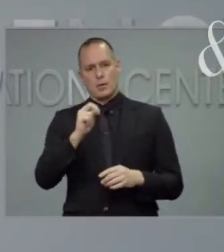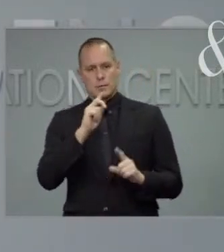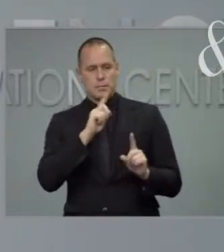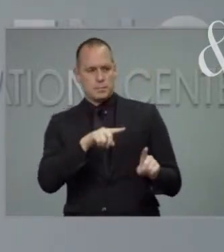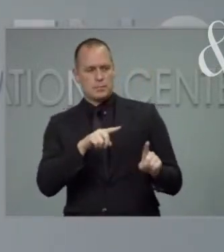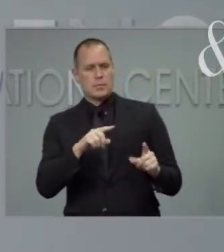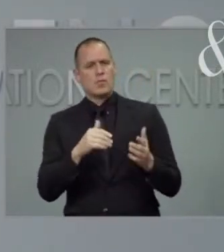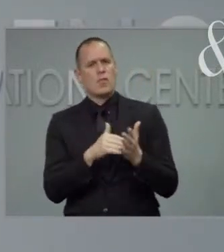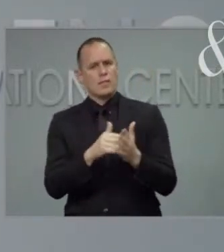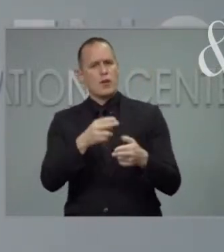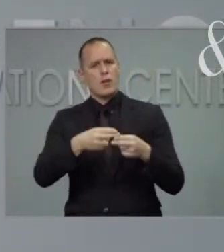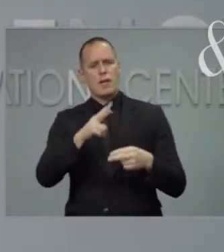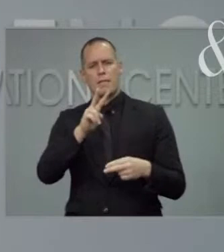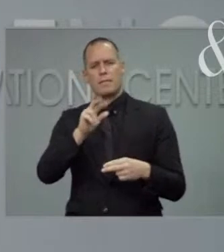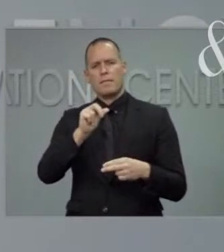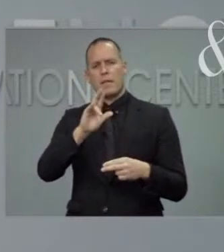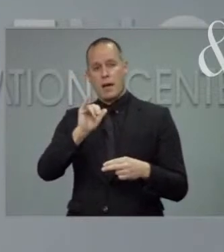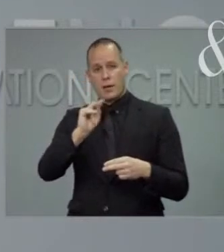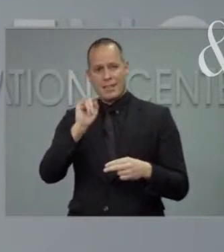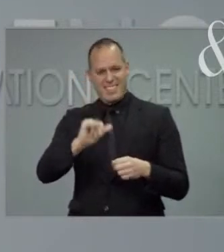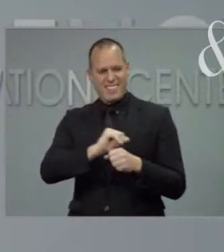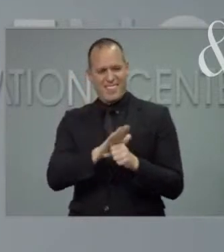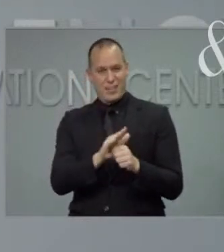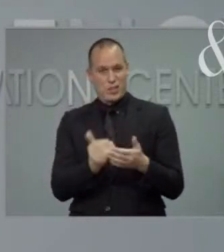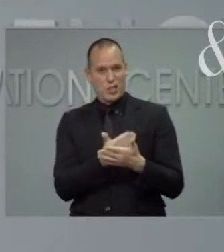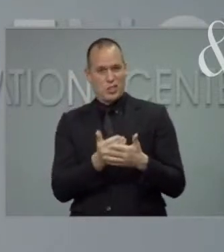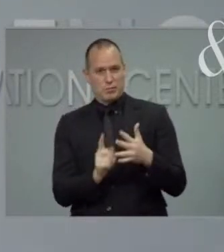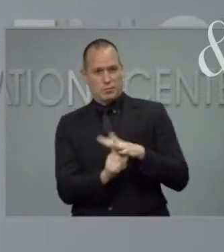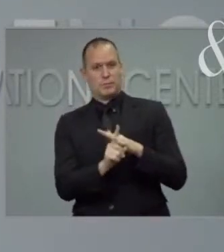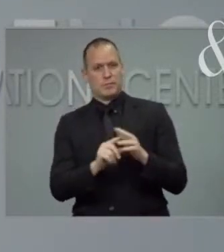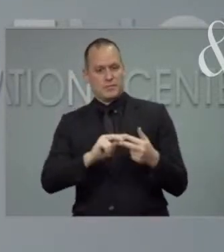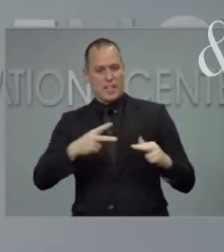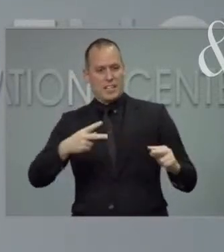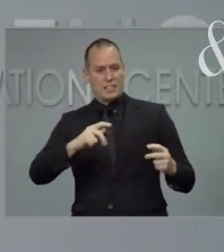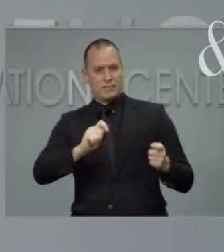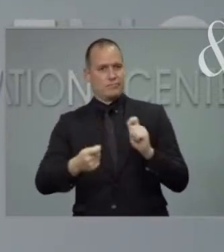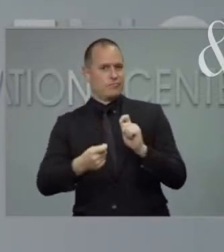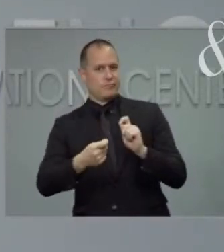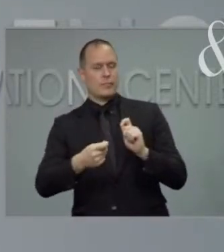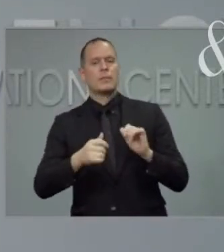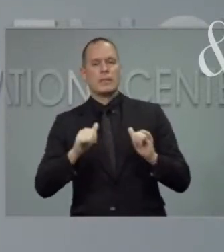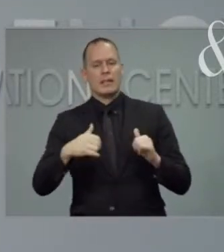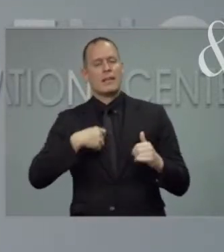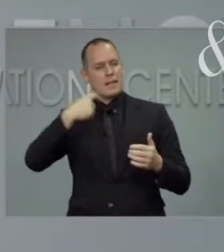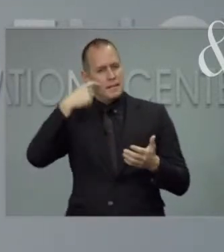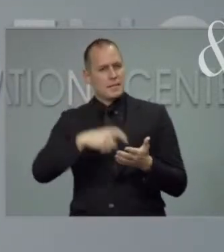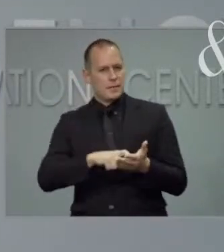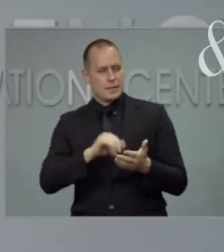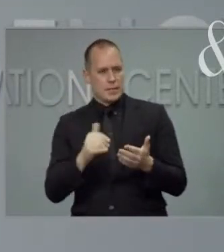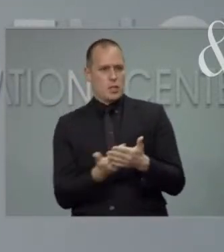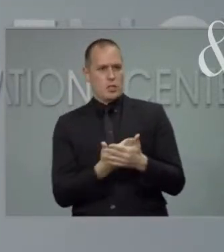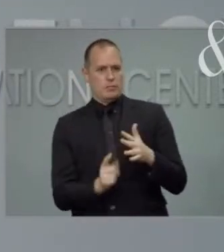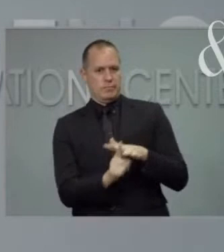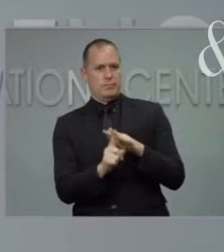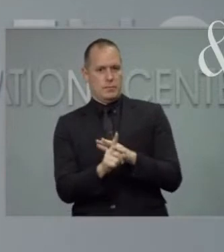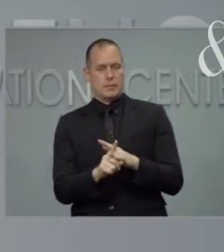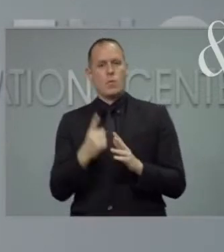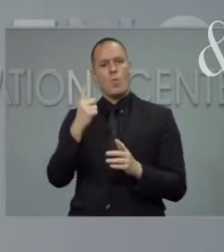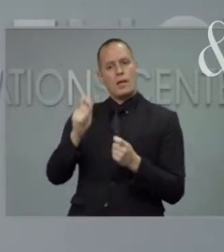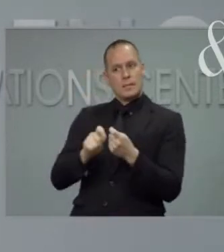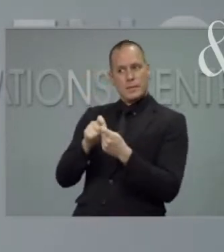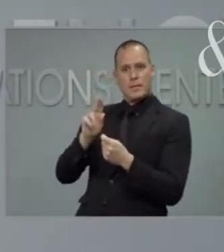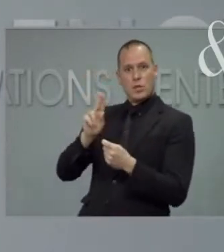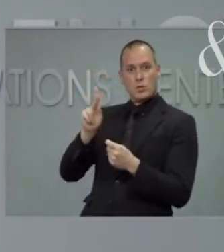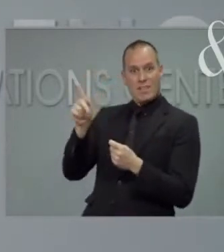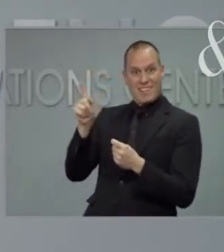often calling them variants, but we know this virus is changing. And we know particularly the one that started in the United